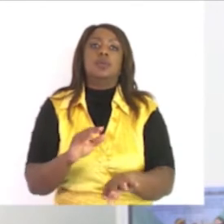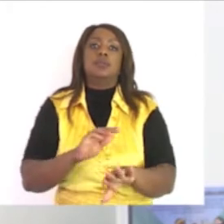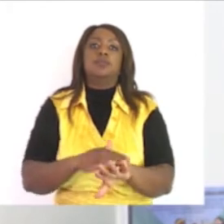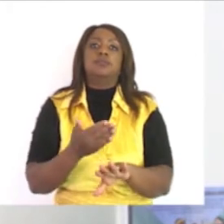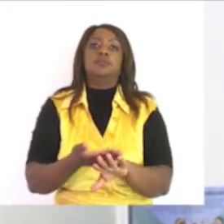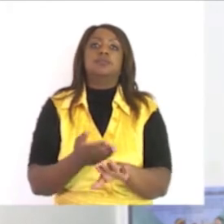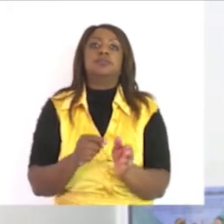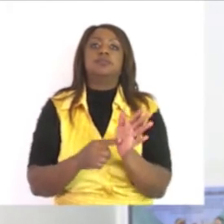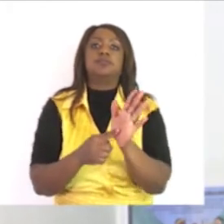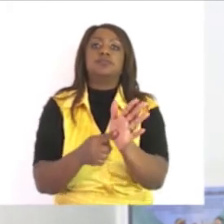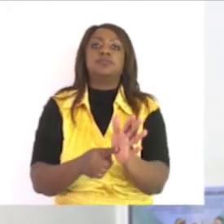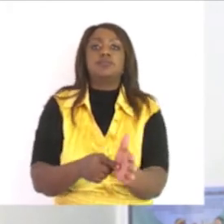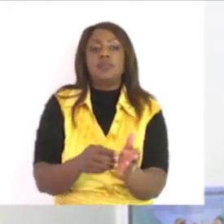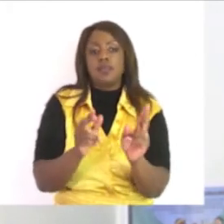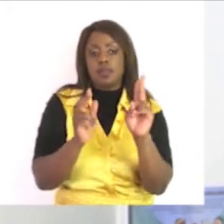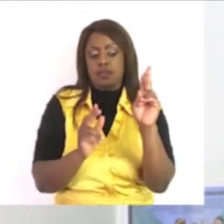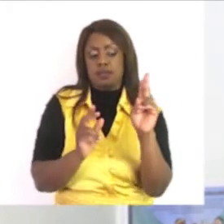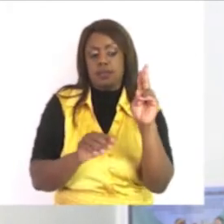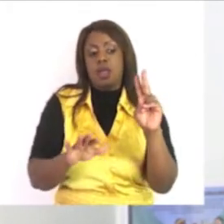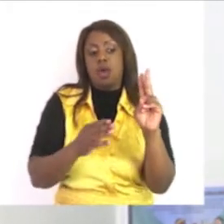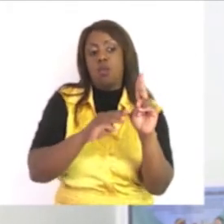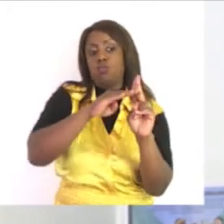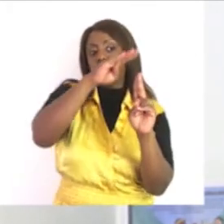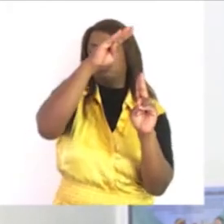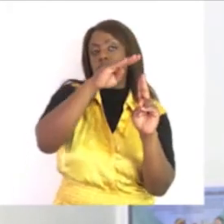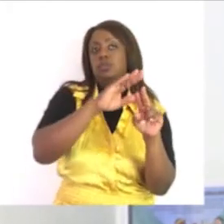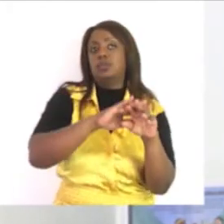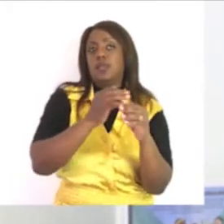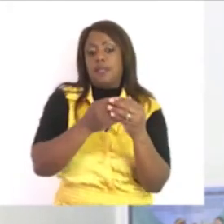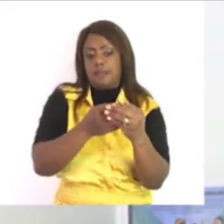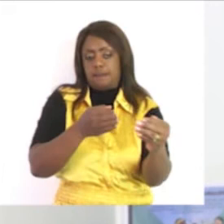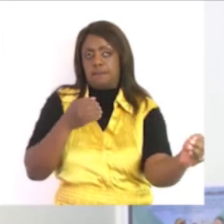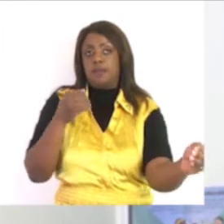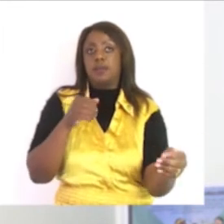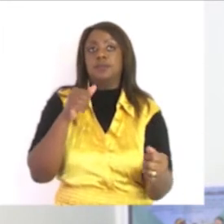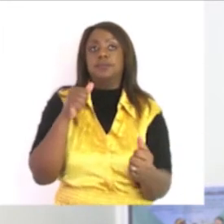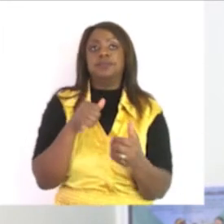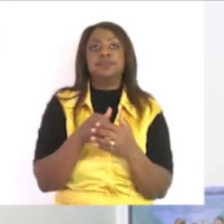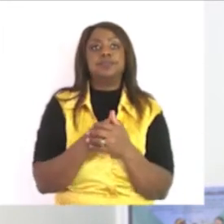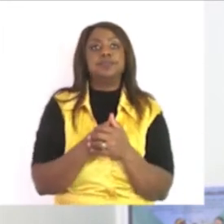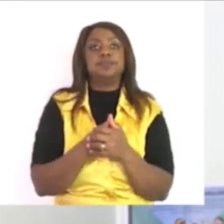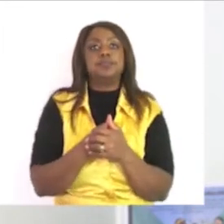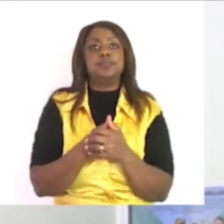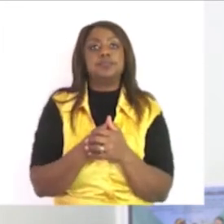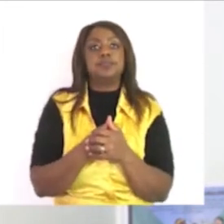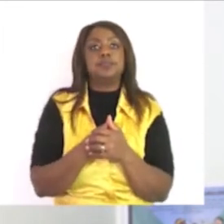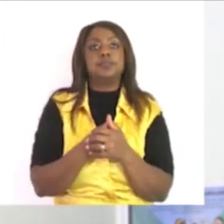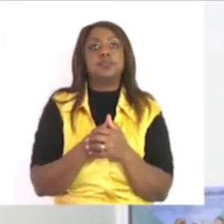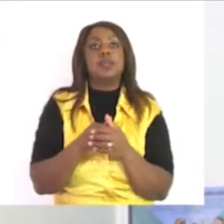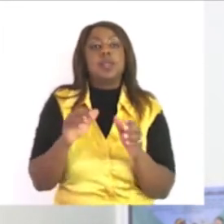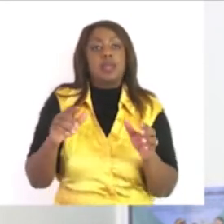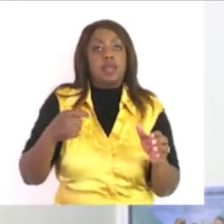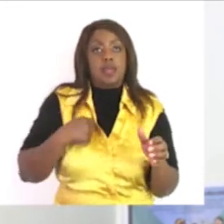first, but before we do the measure, I need